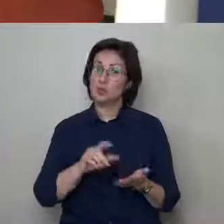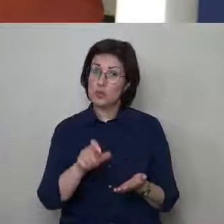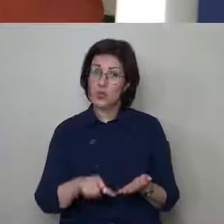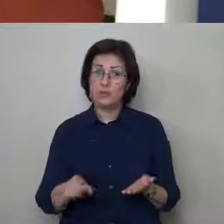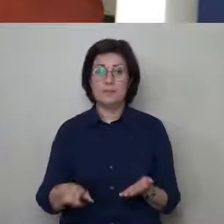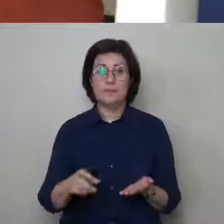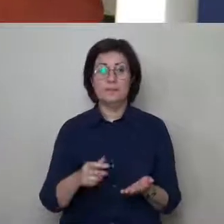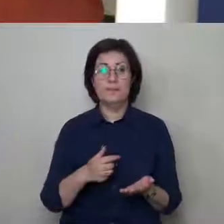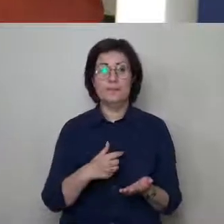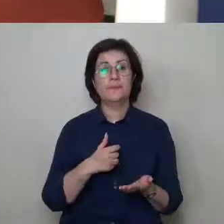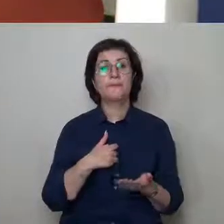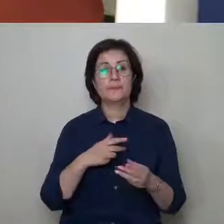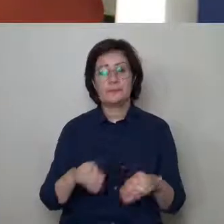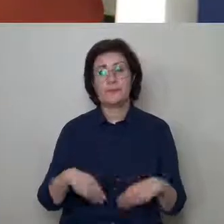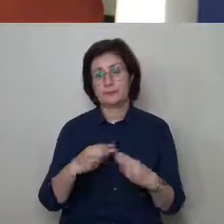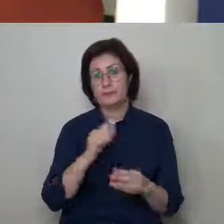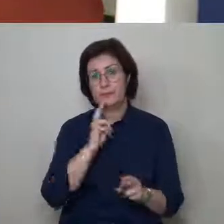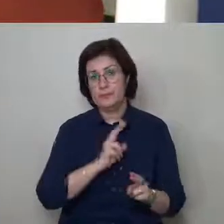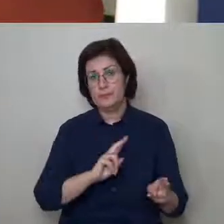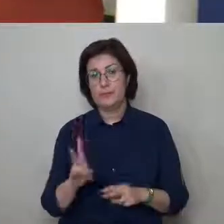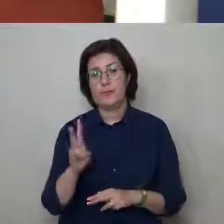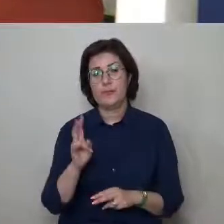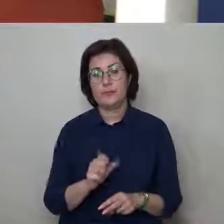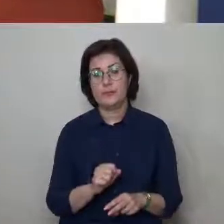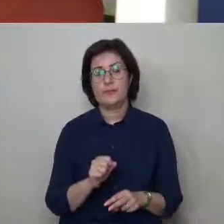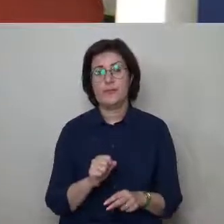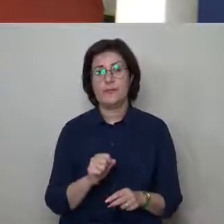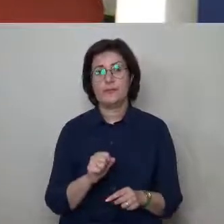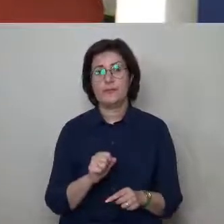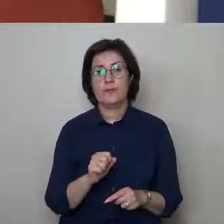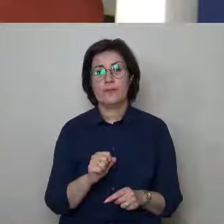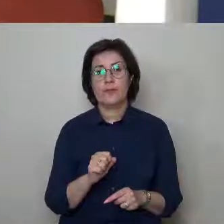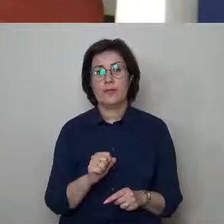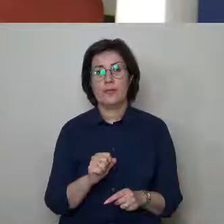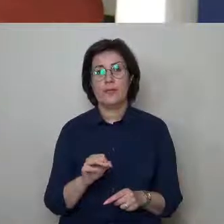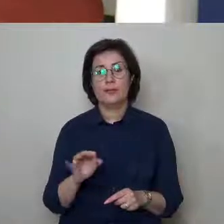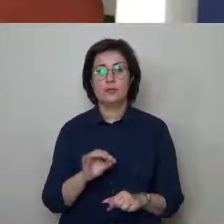if journalists come to us, then we would launch complaints